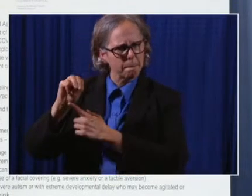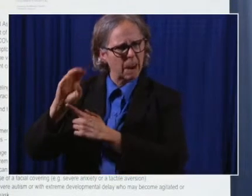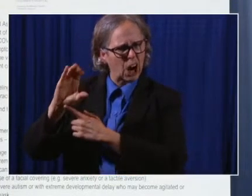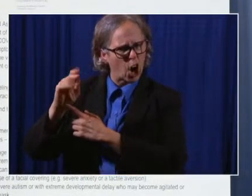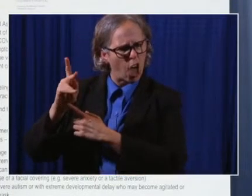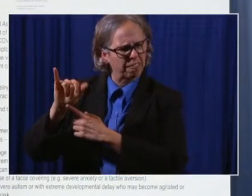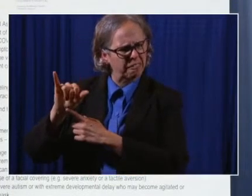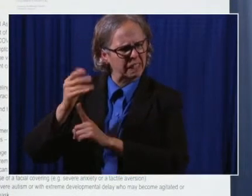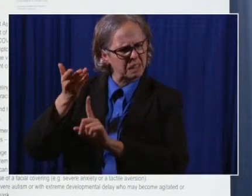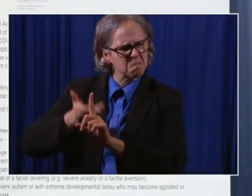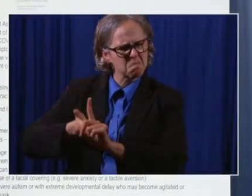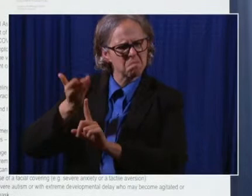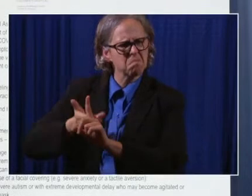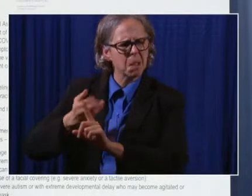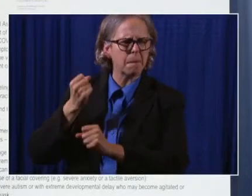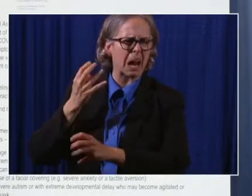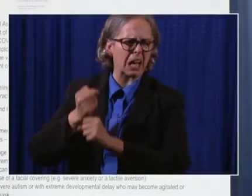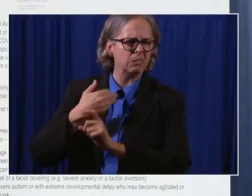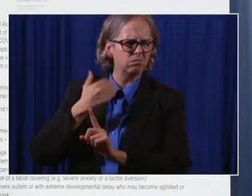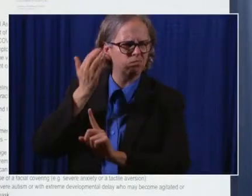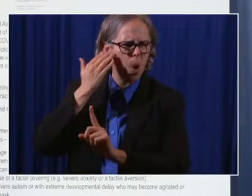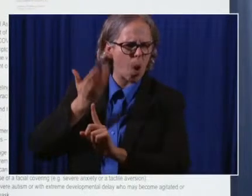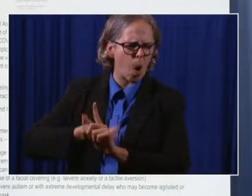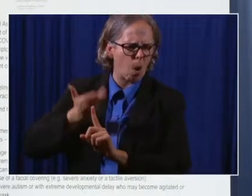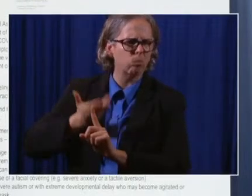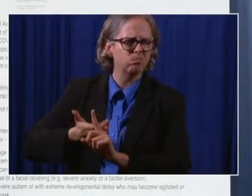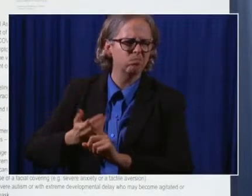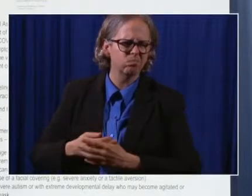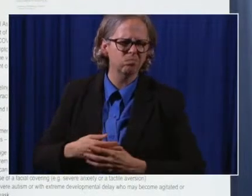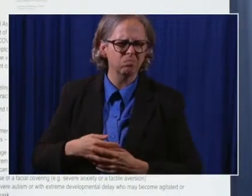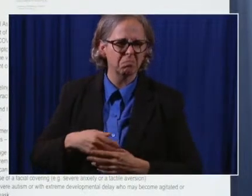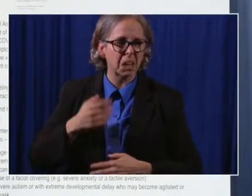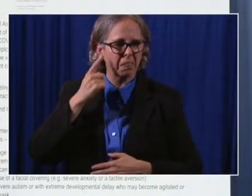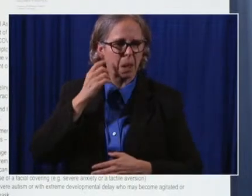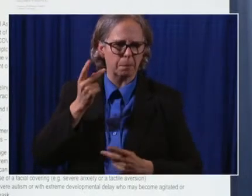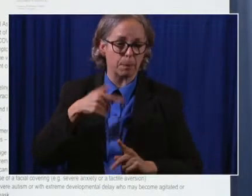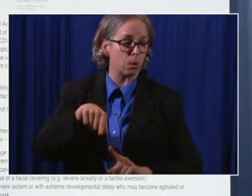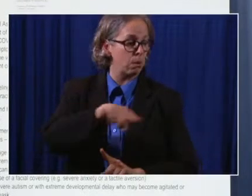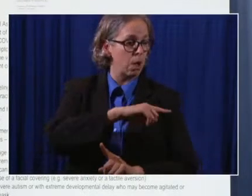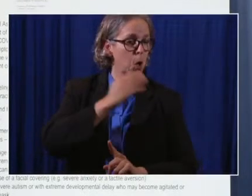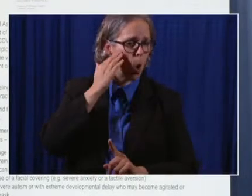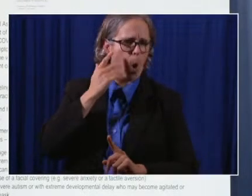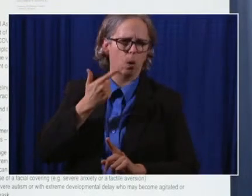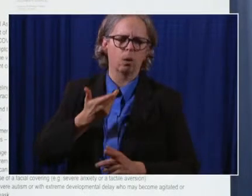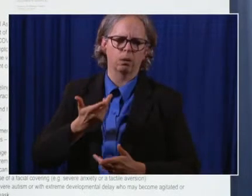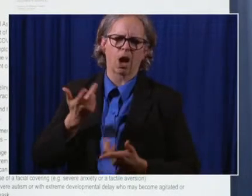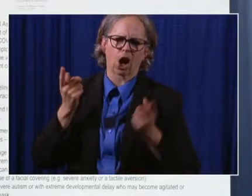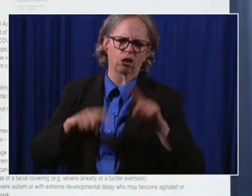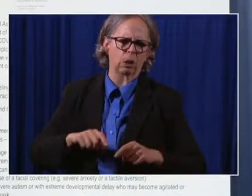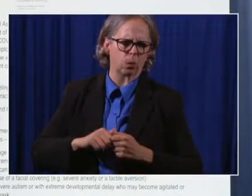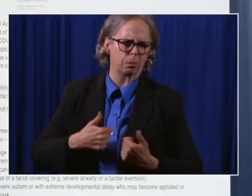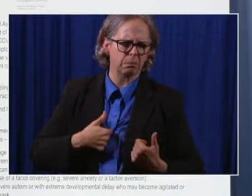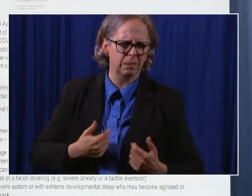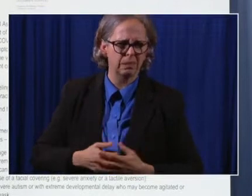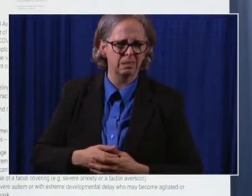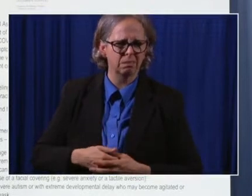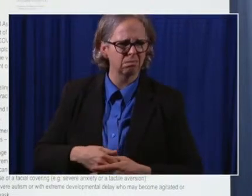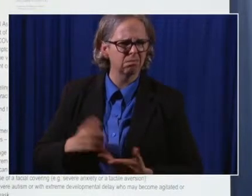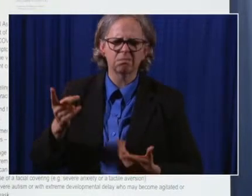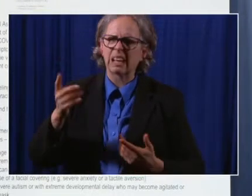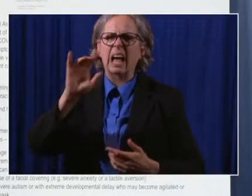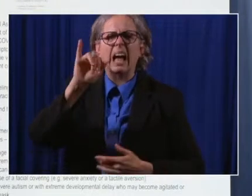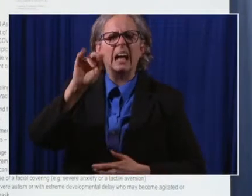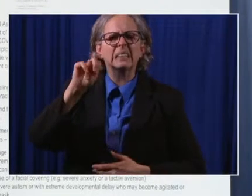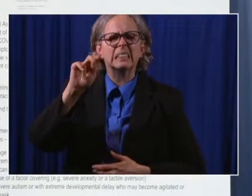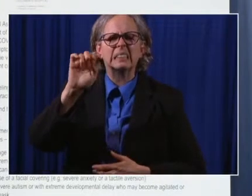for many years, believe that he is a man of very great integrity. Will you ask him to lobby on a replacement